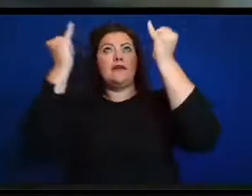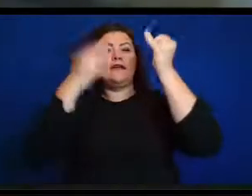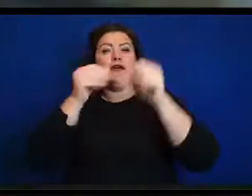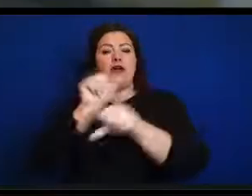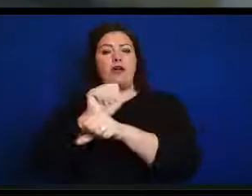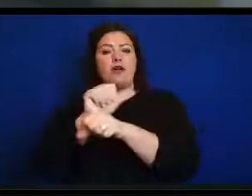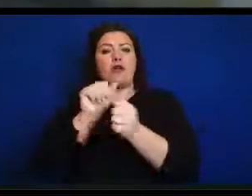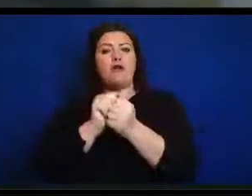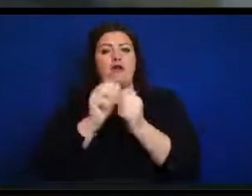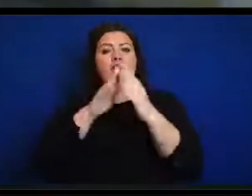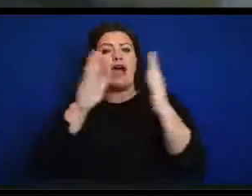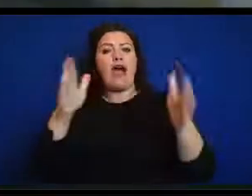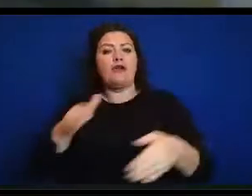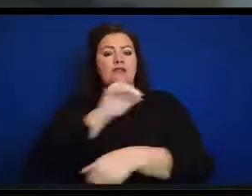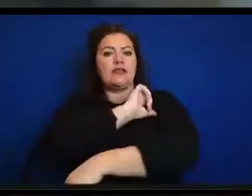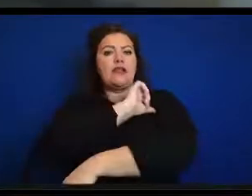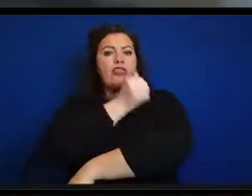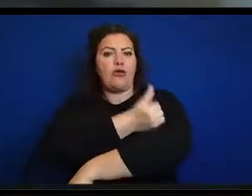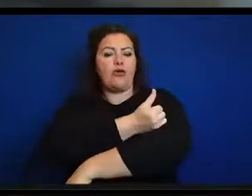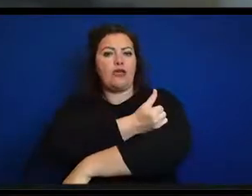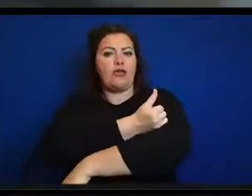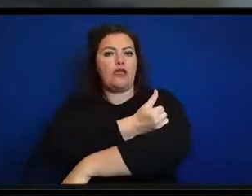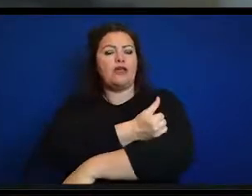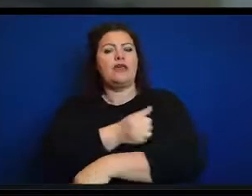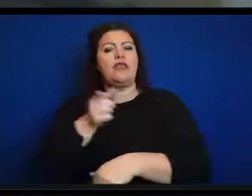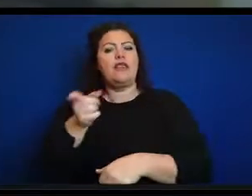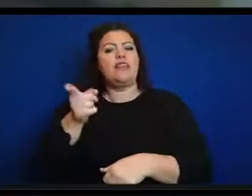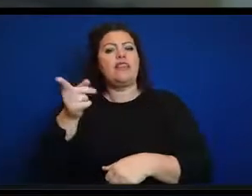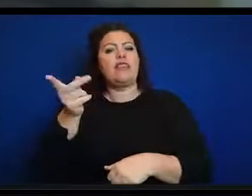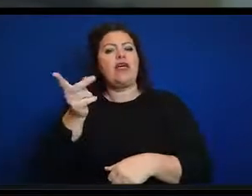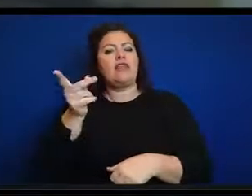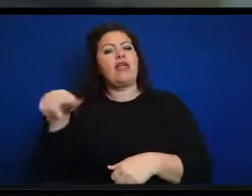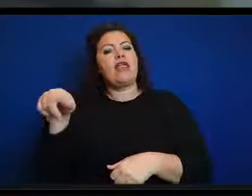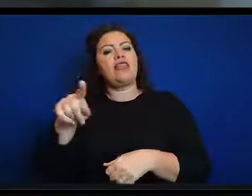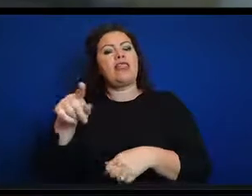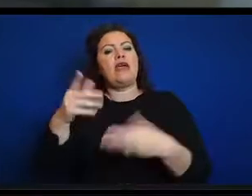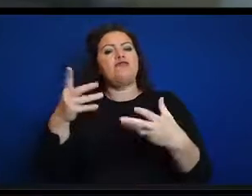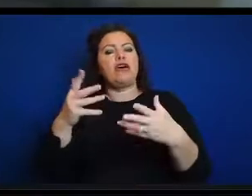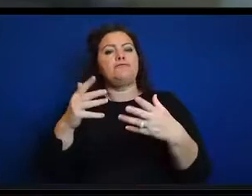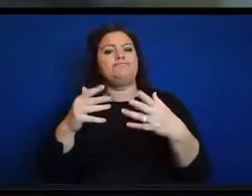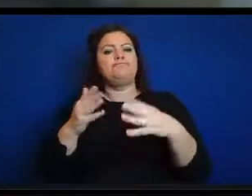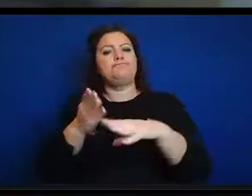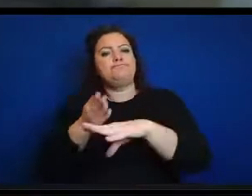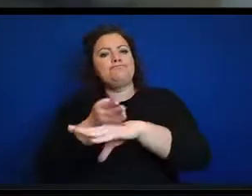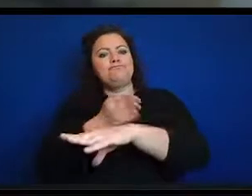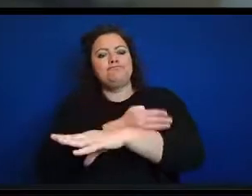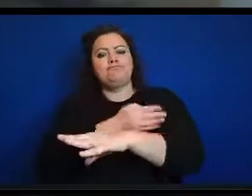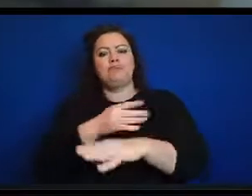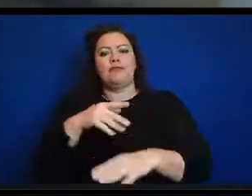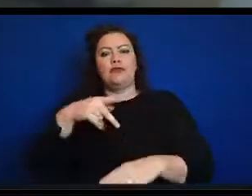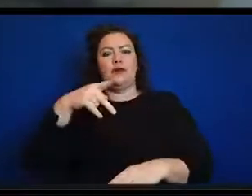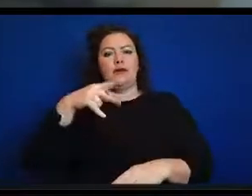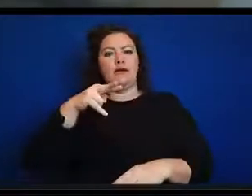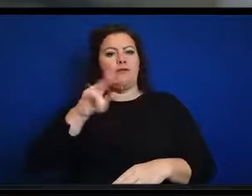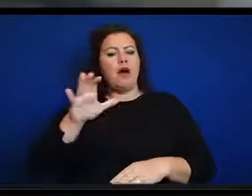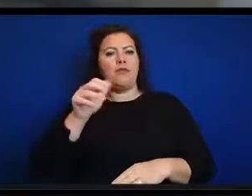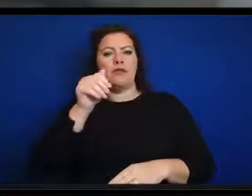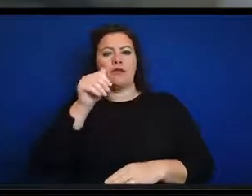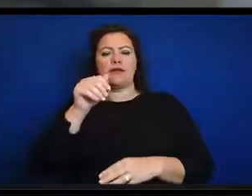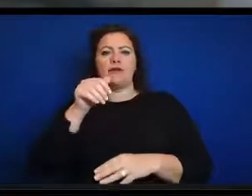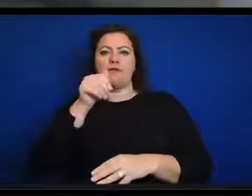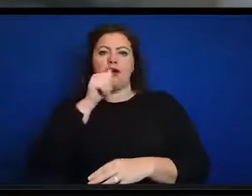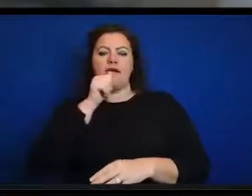Glover, they worked to build public-private partnerships that would change people,